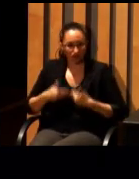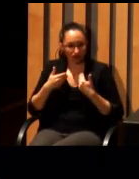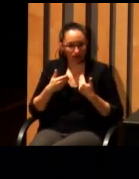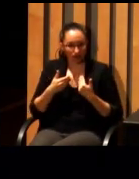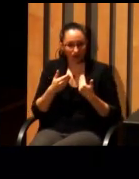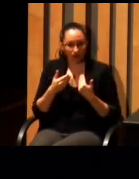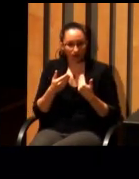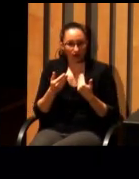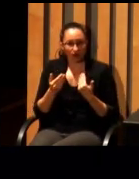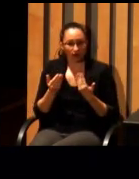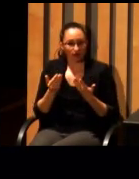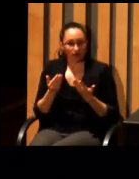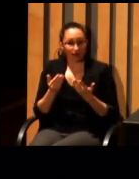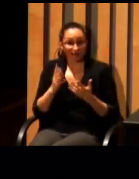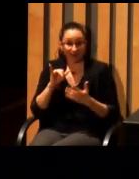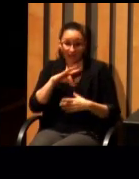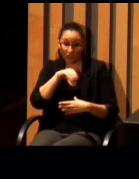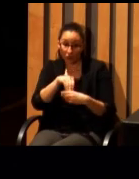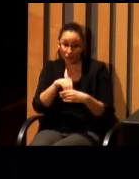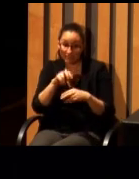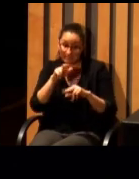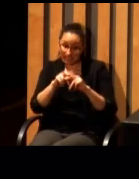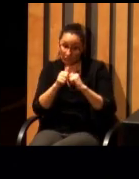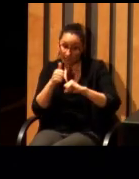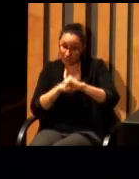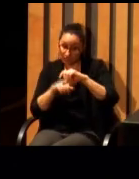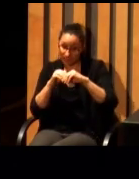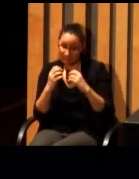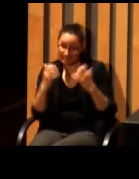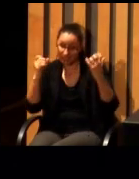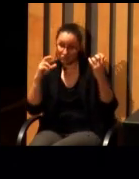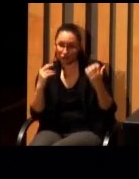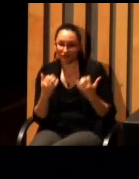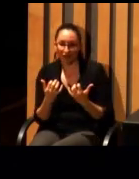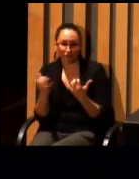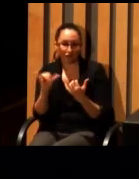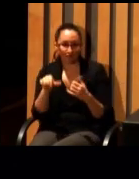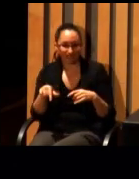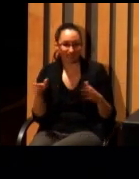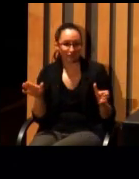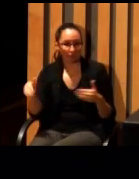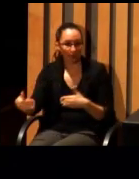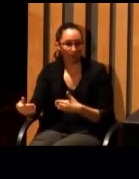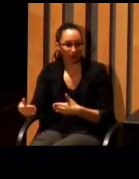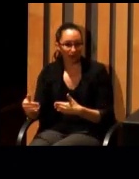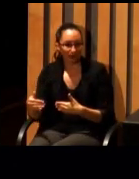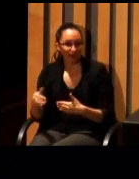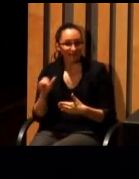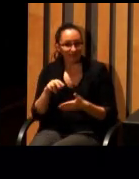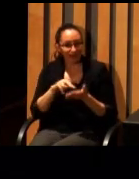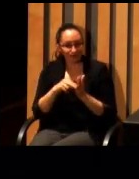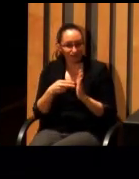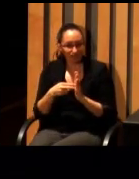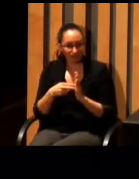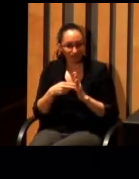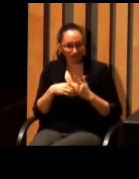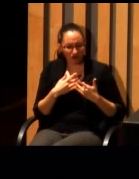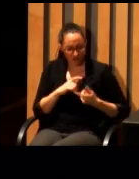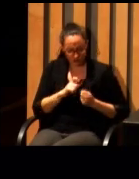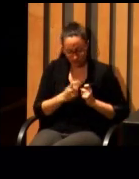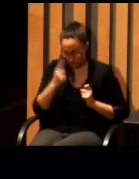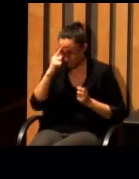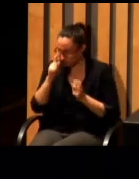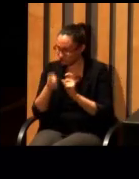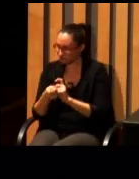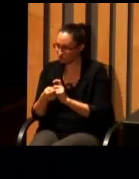where we become people, including sitting together in stadiums or in auditoriums like this, right? These things produce meanings in the minds